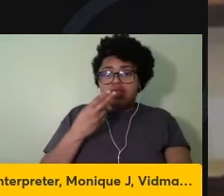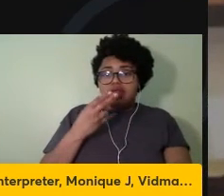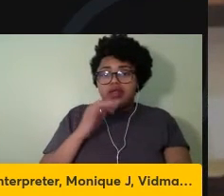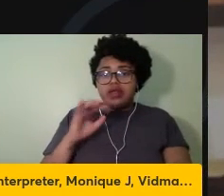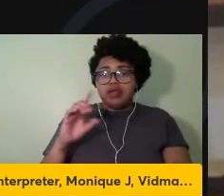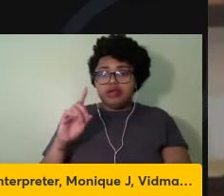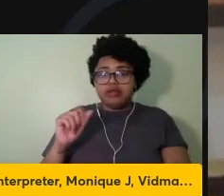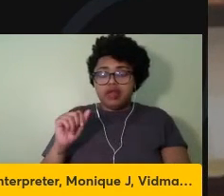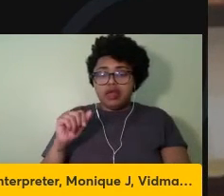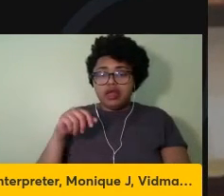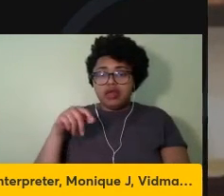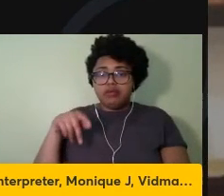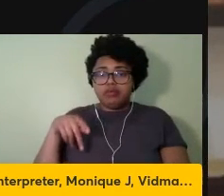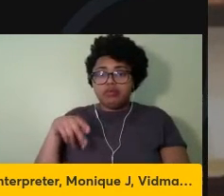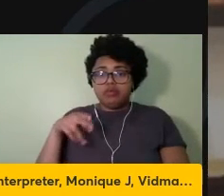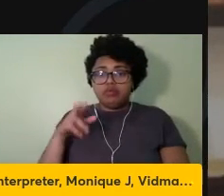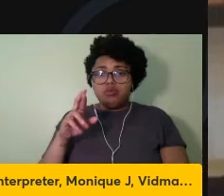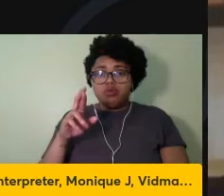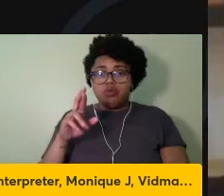focusing on